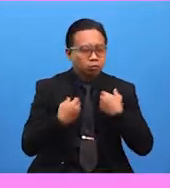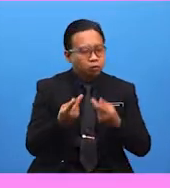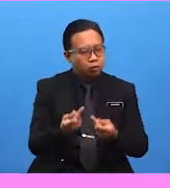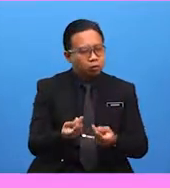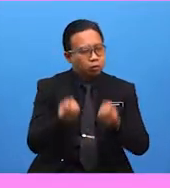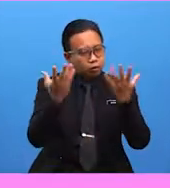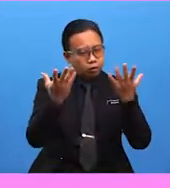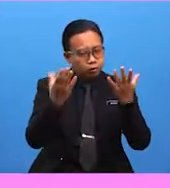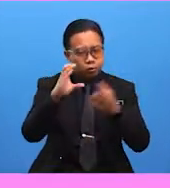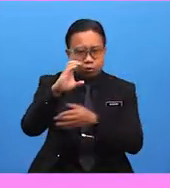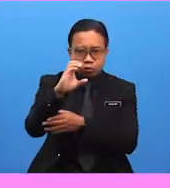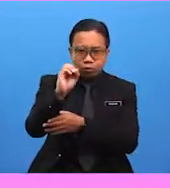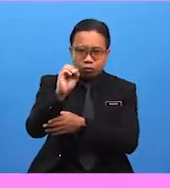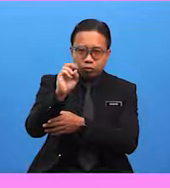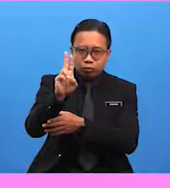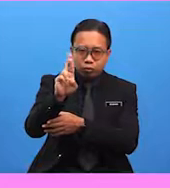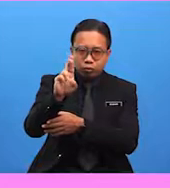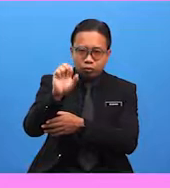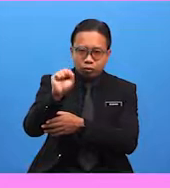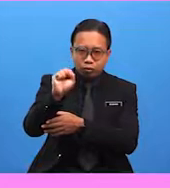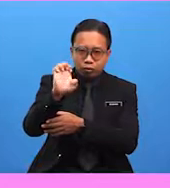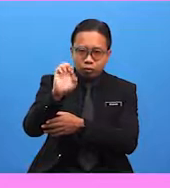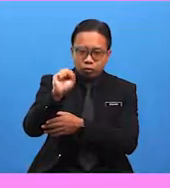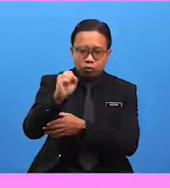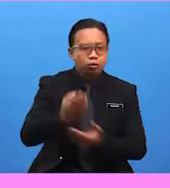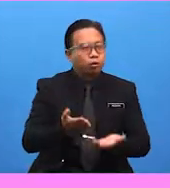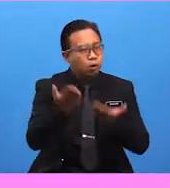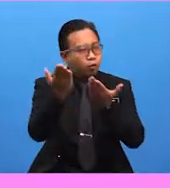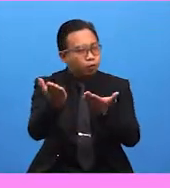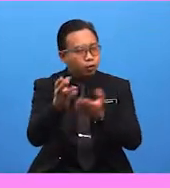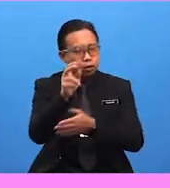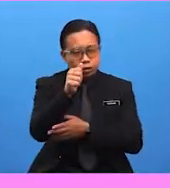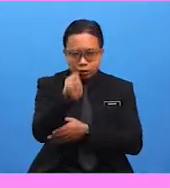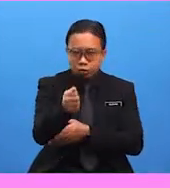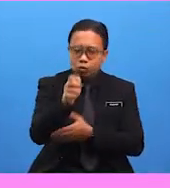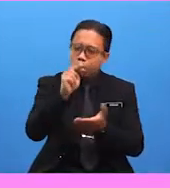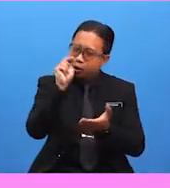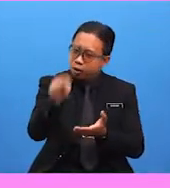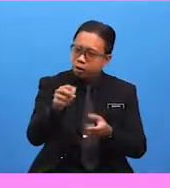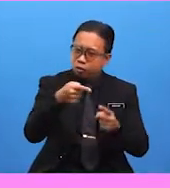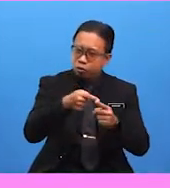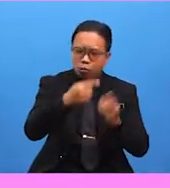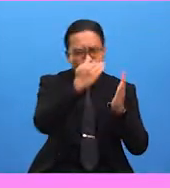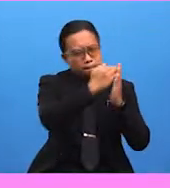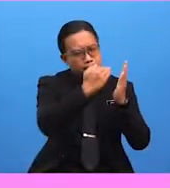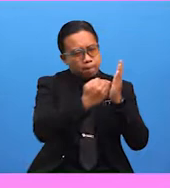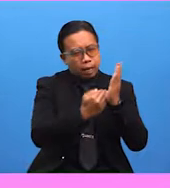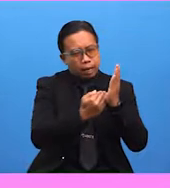of courses being offered, so you need to plan ahead of